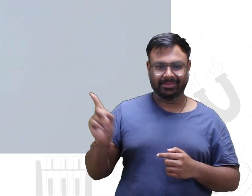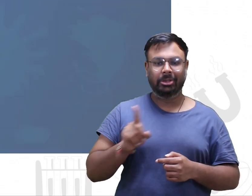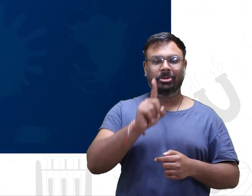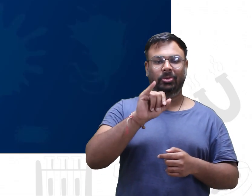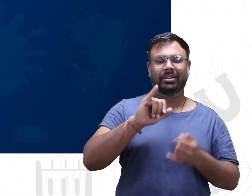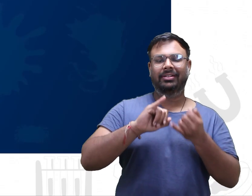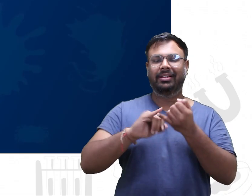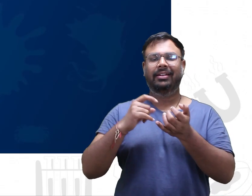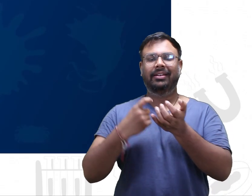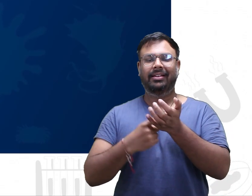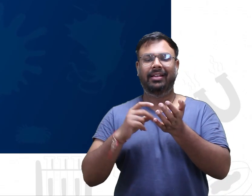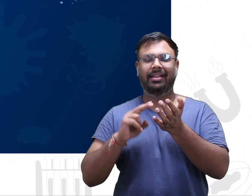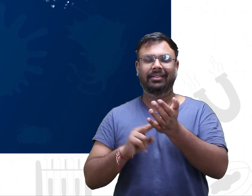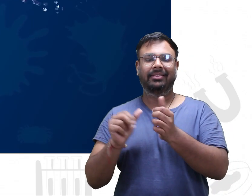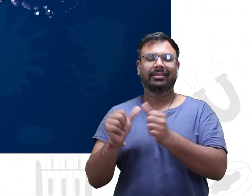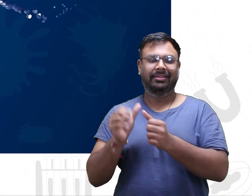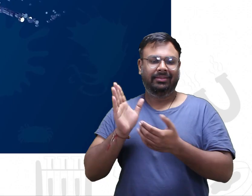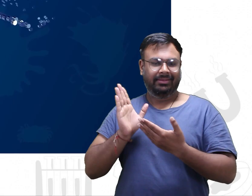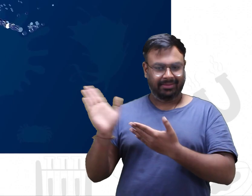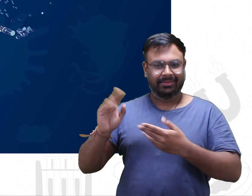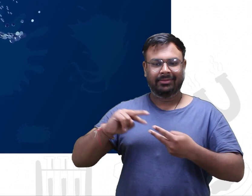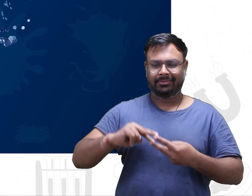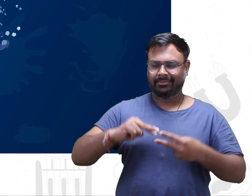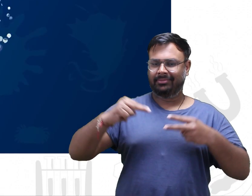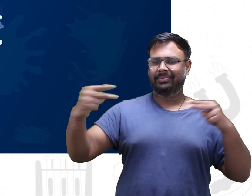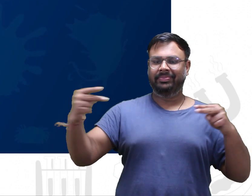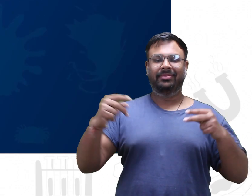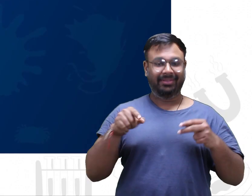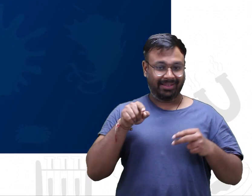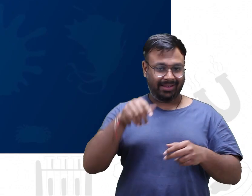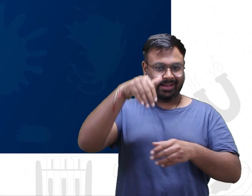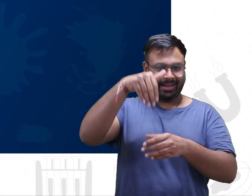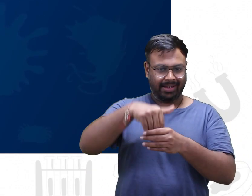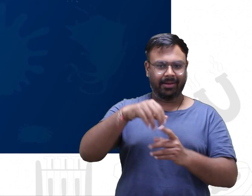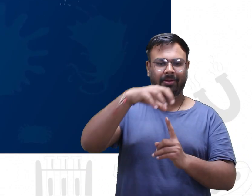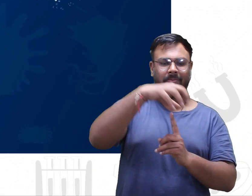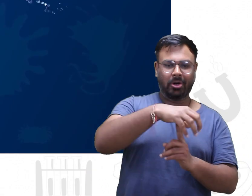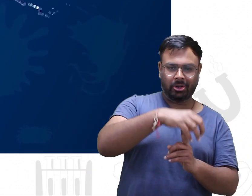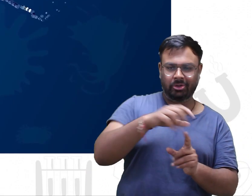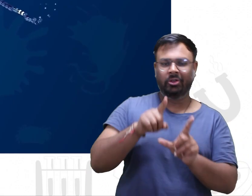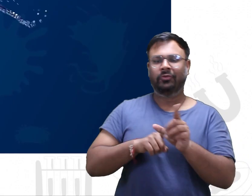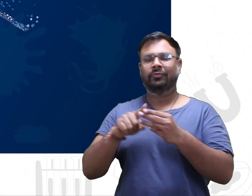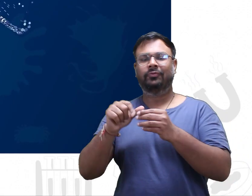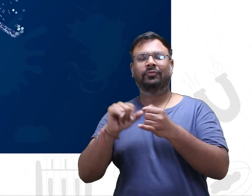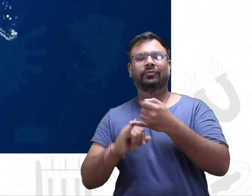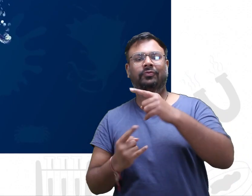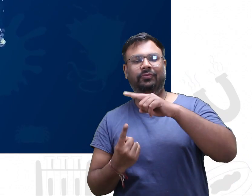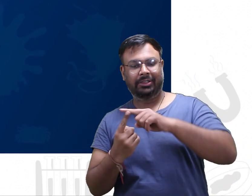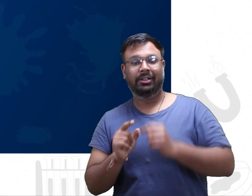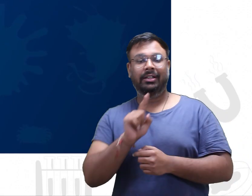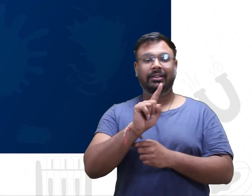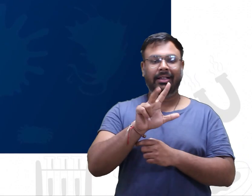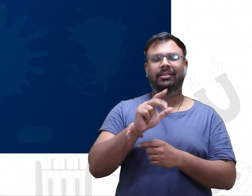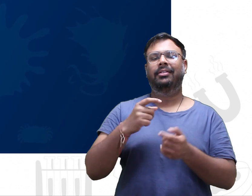this, we first need to amplify its 16S-rRNA genes, which are conserved sequence in bacteria. In species of fungi